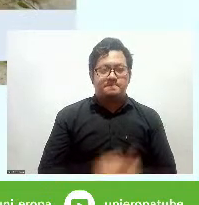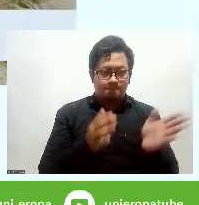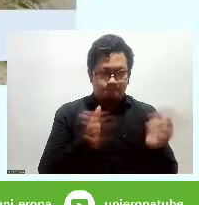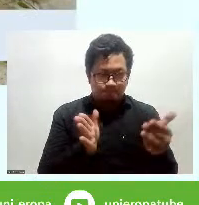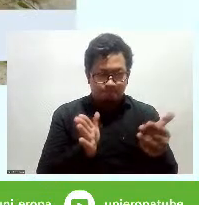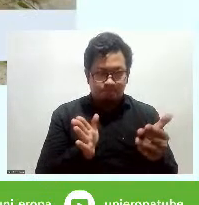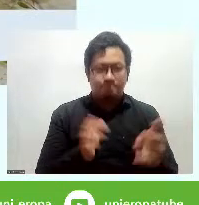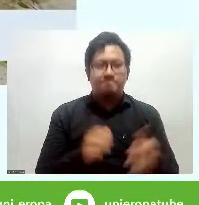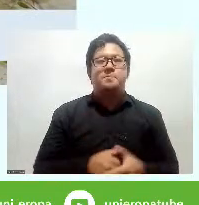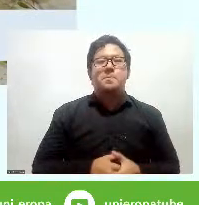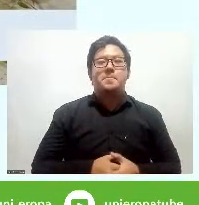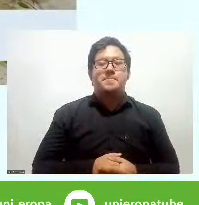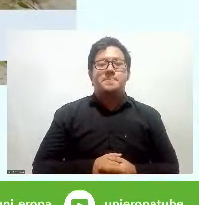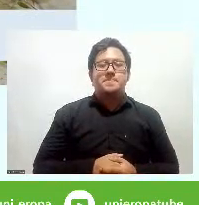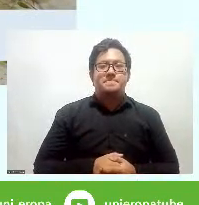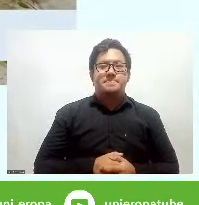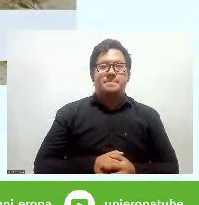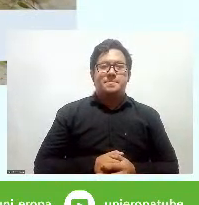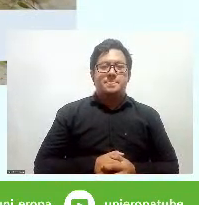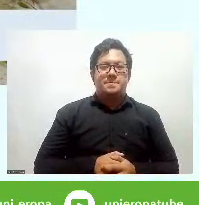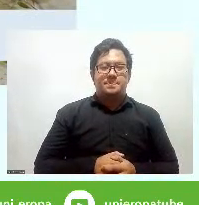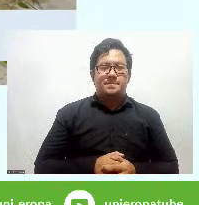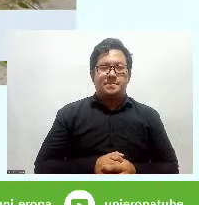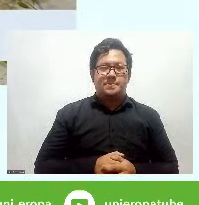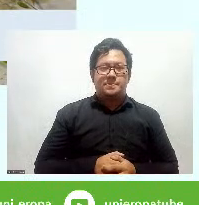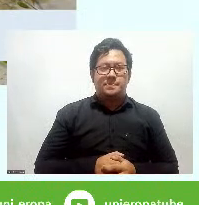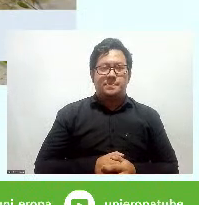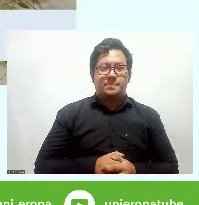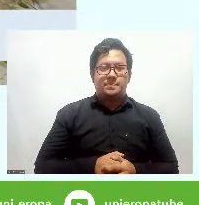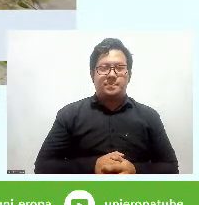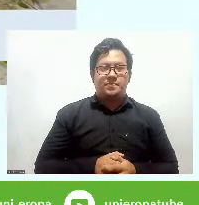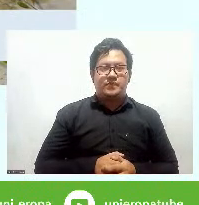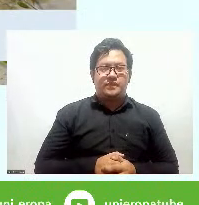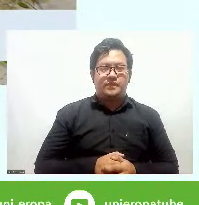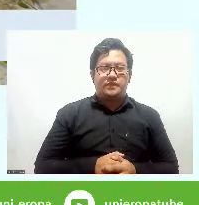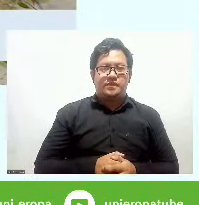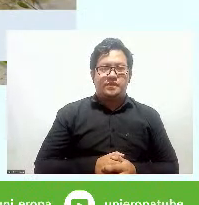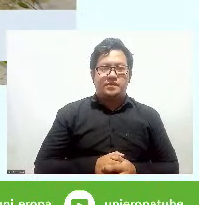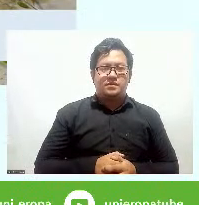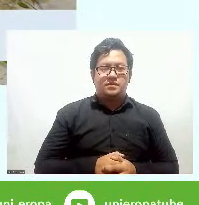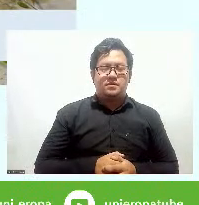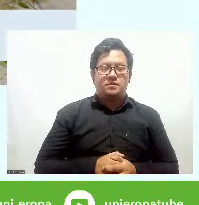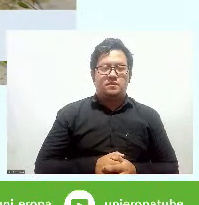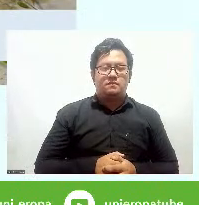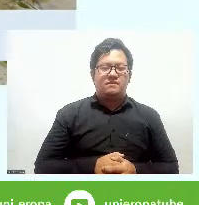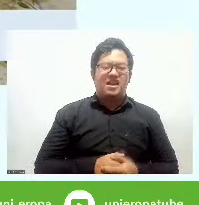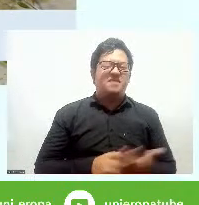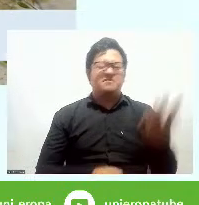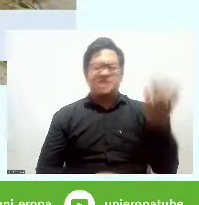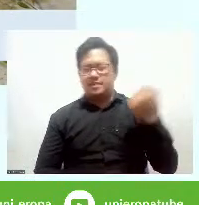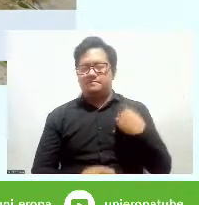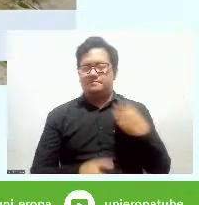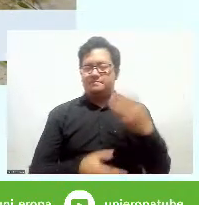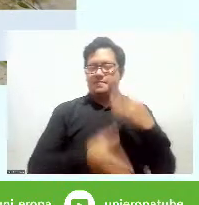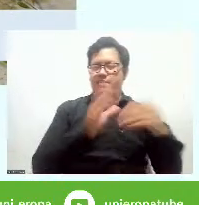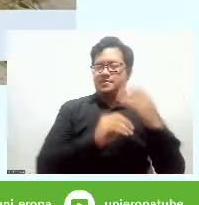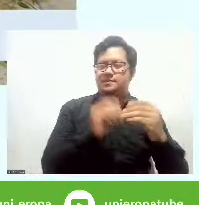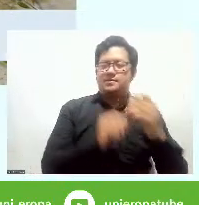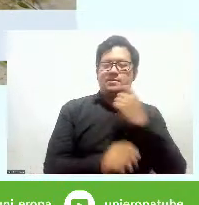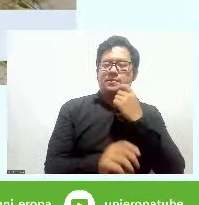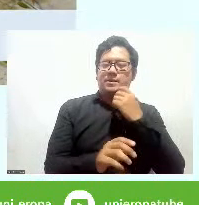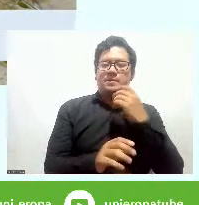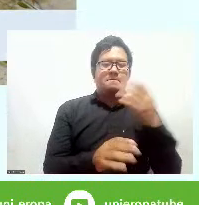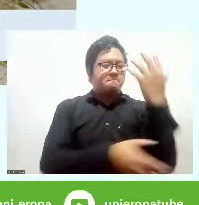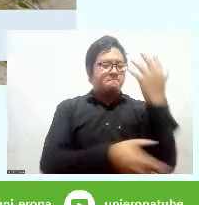Oke new Rush would really really something